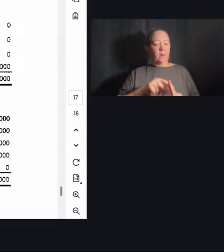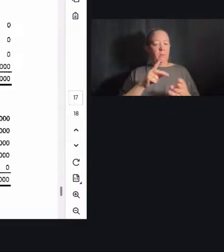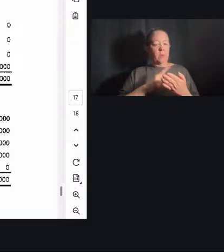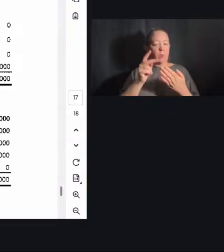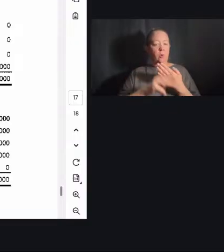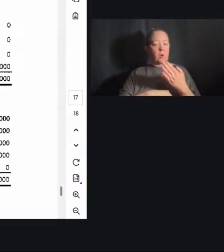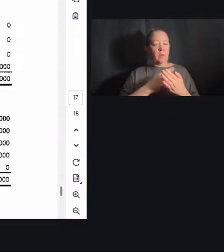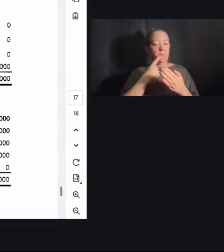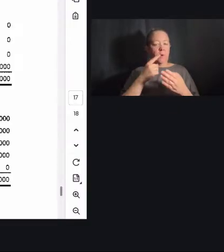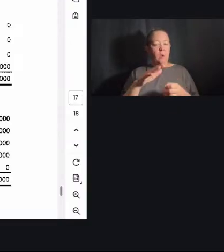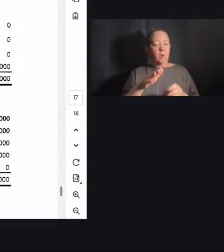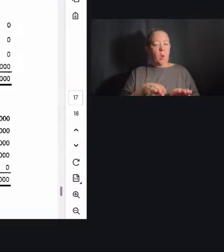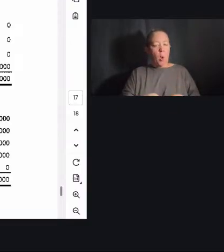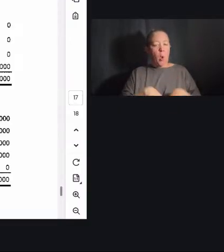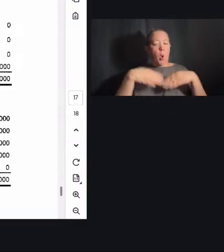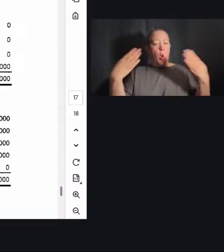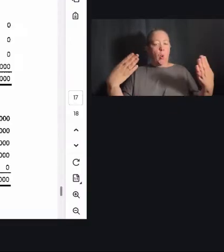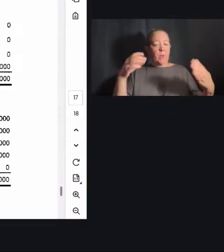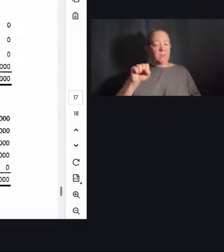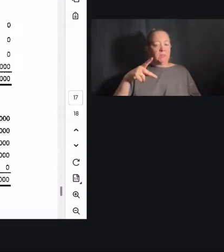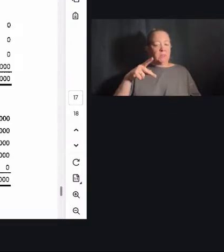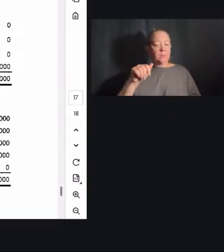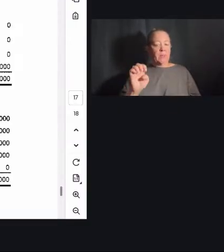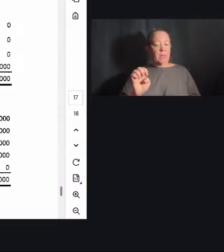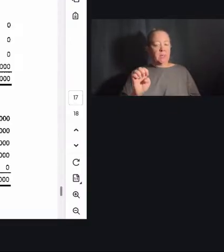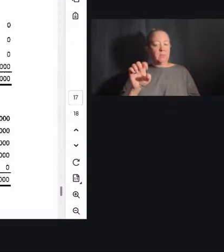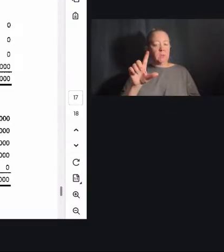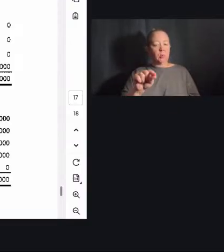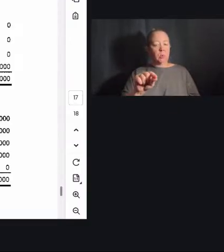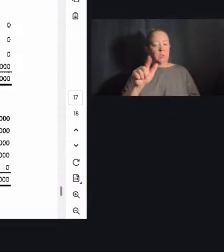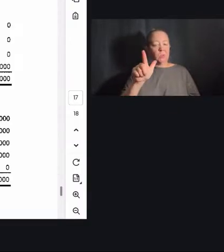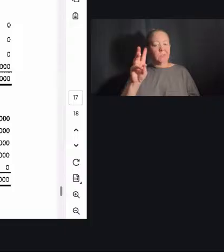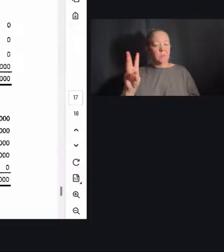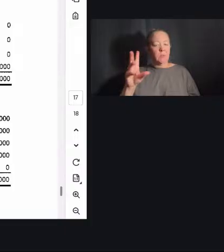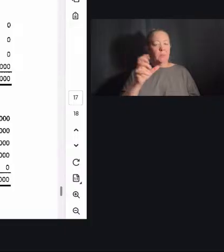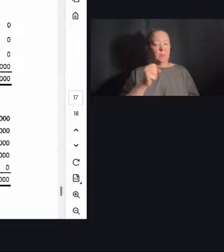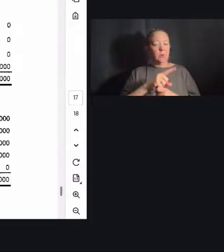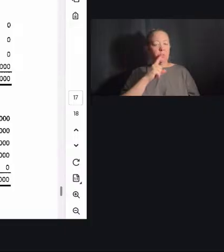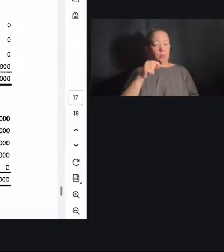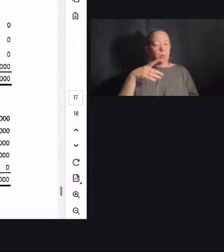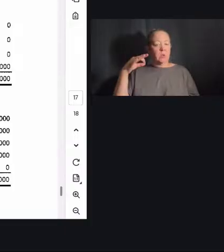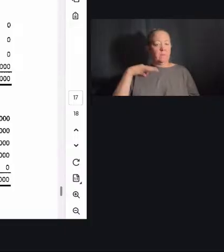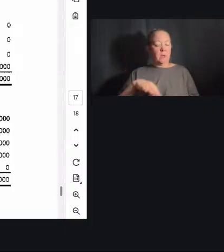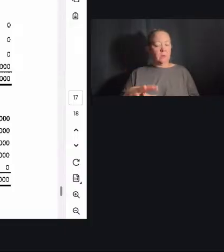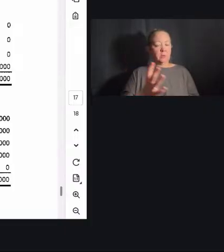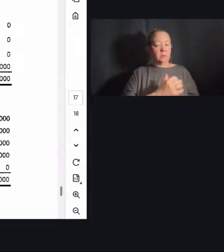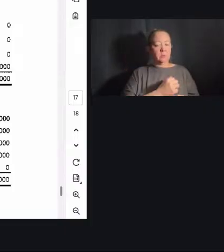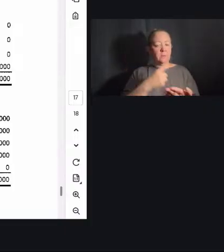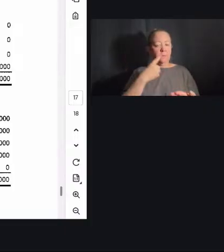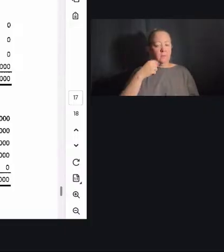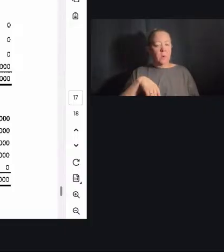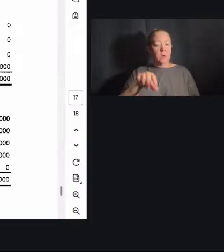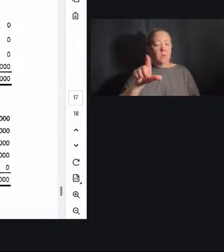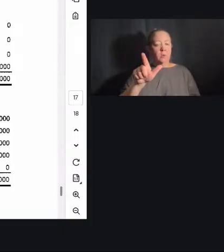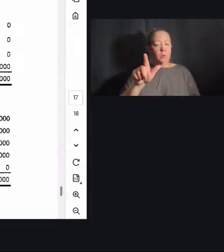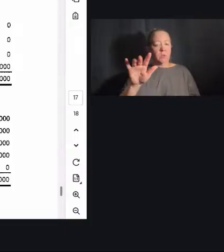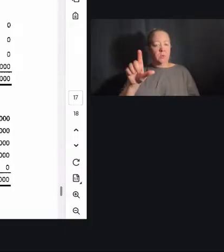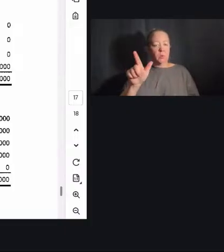that we're making to taking advantage of it in 2027. The arborist question was already